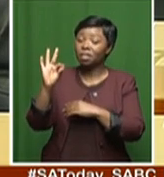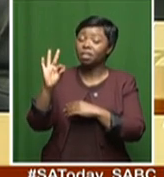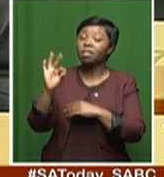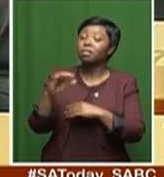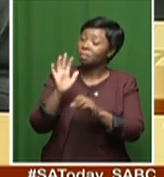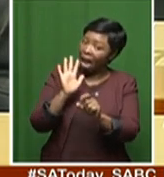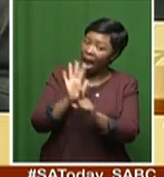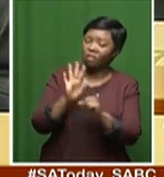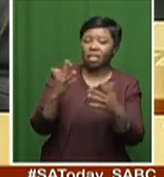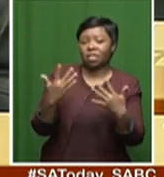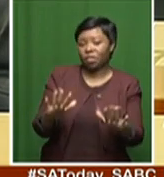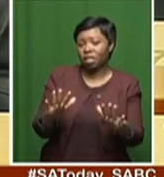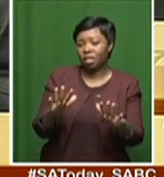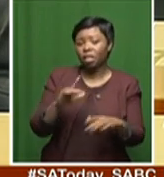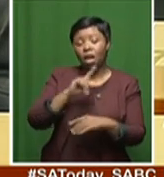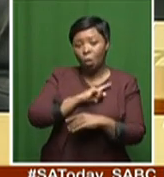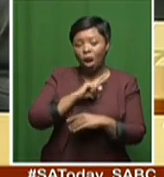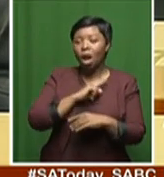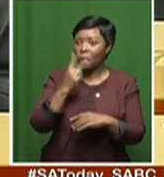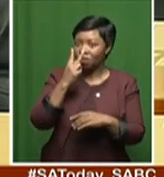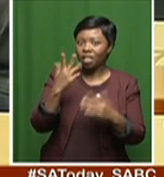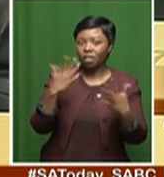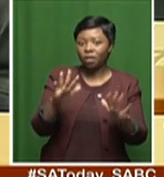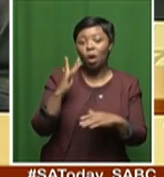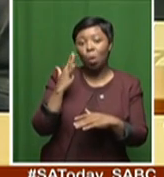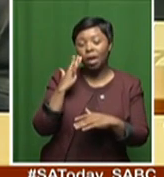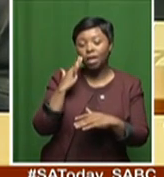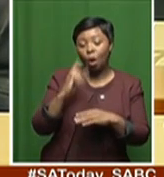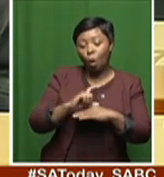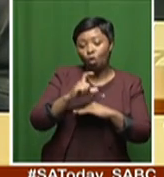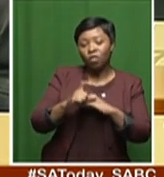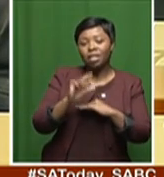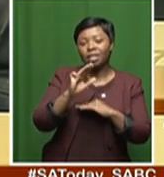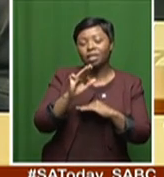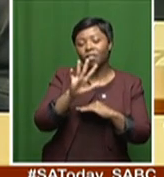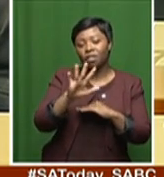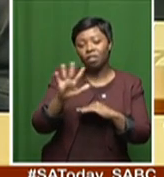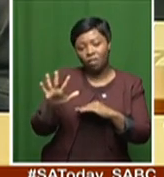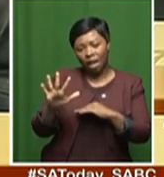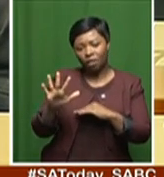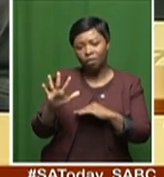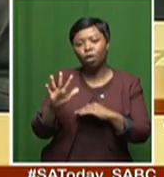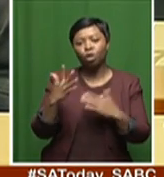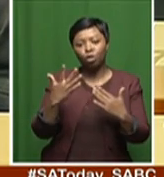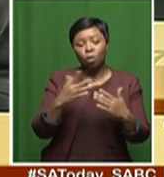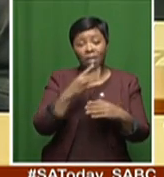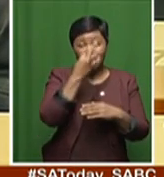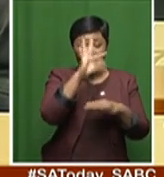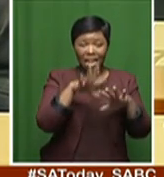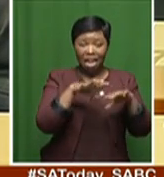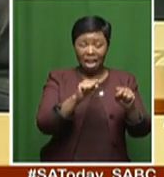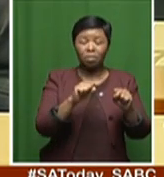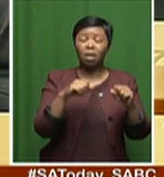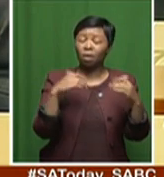at our 54th conference, state capture has had a profound impact on